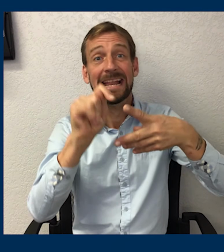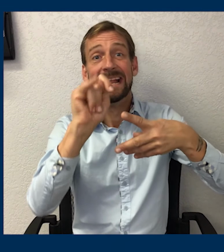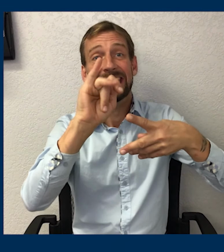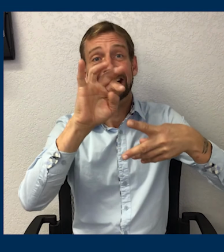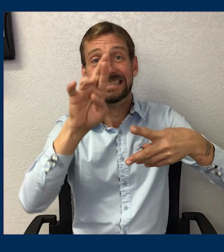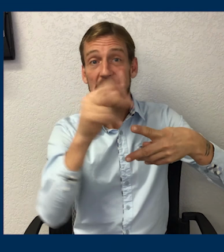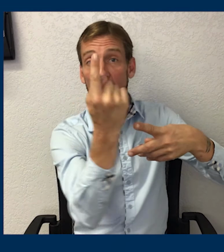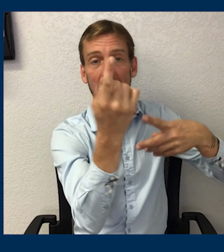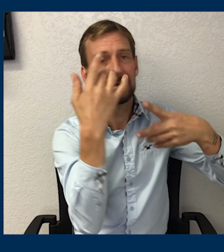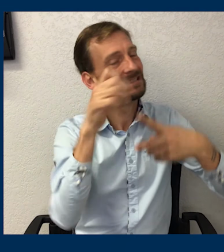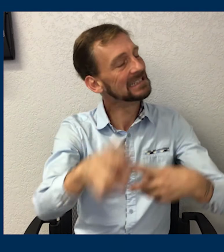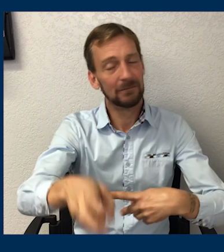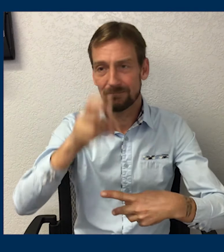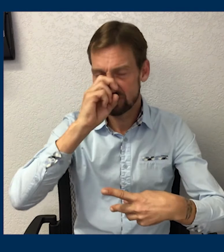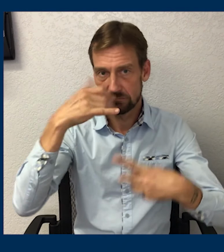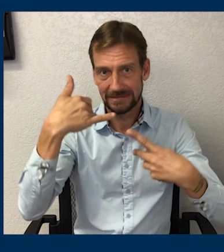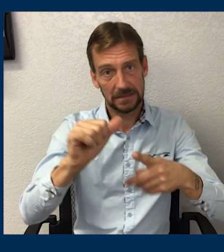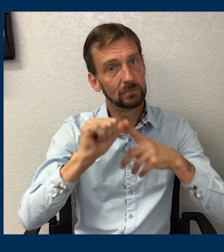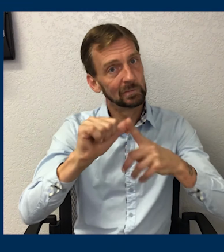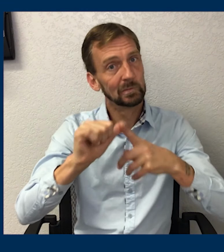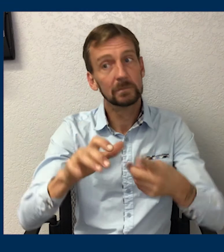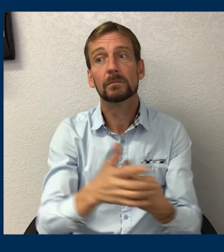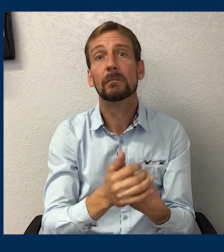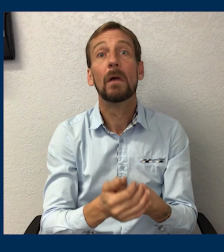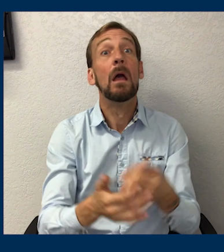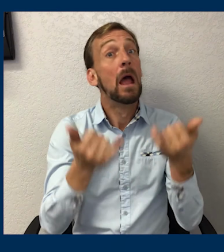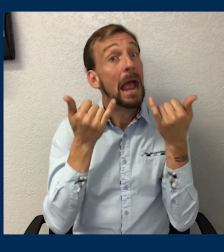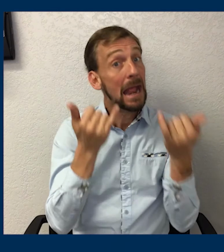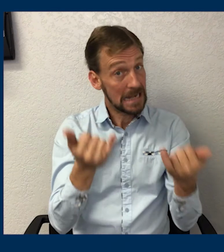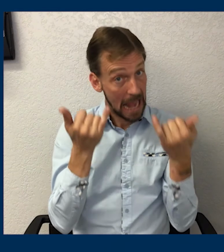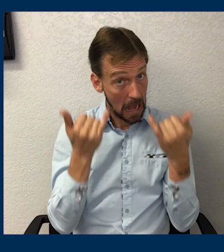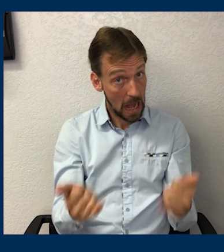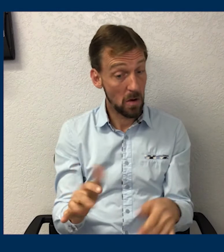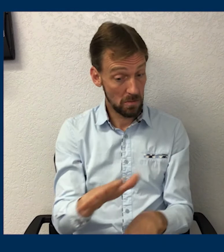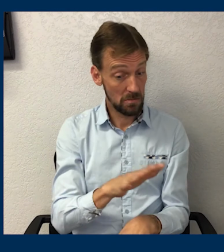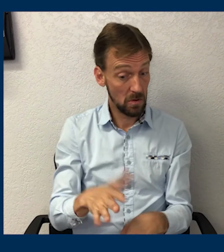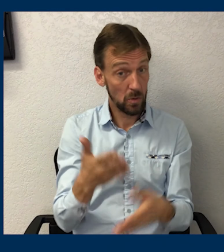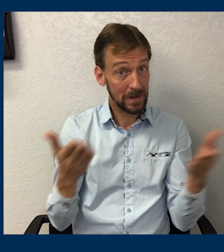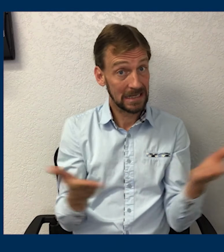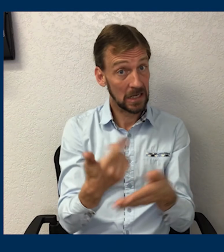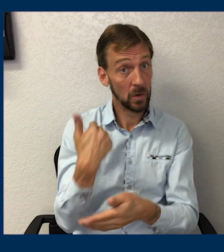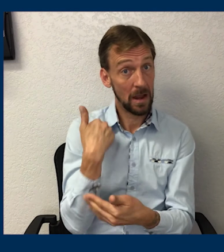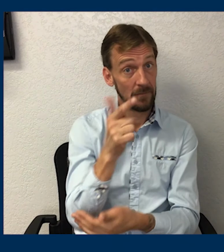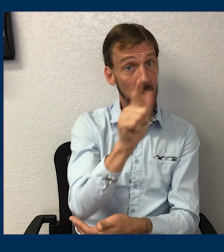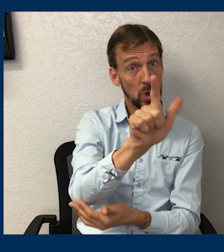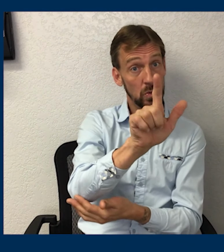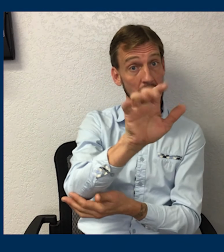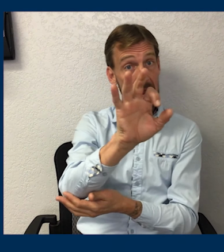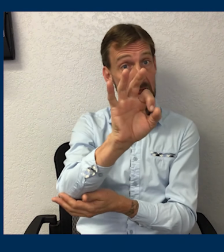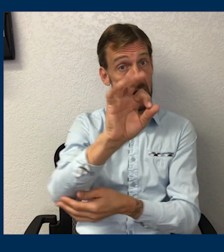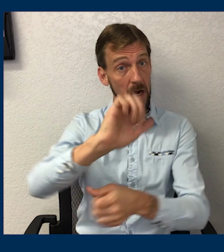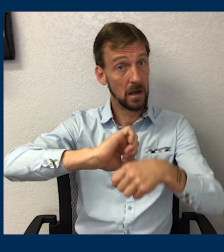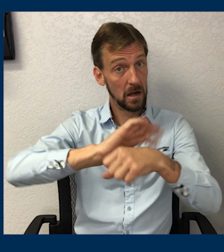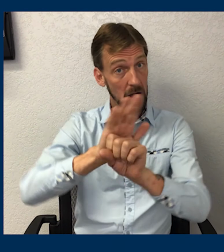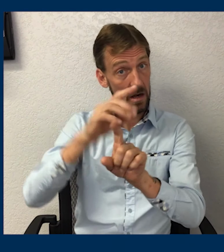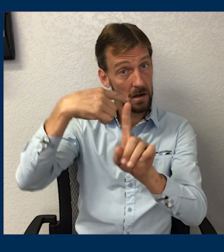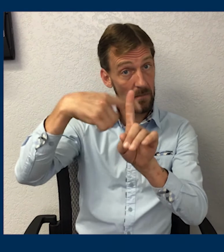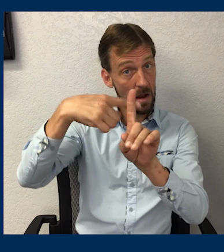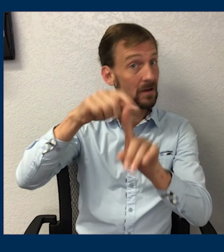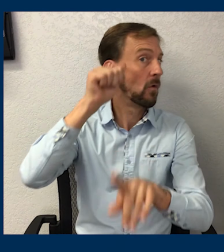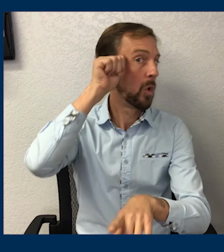finally coming down to the local level, as of this morning, we have 29 COVID positive